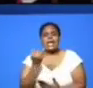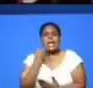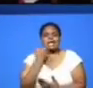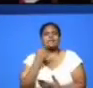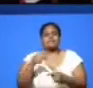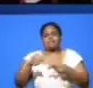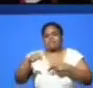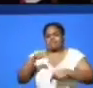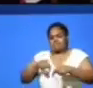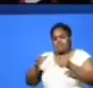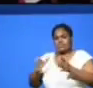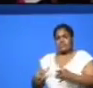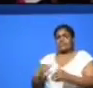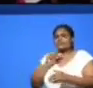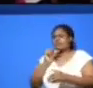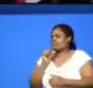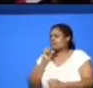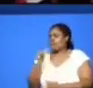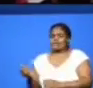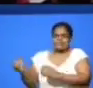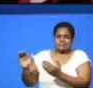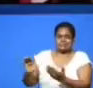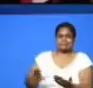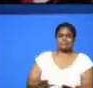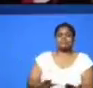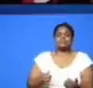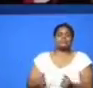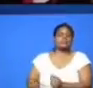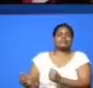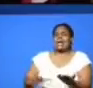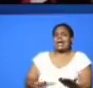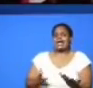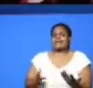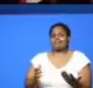backslider, don't die in that backslidden state.